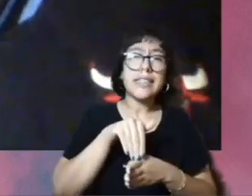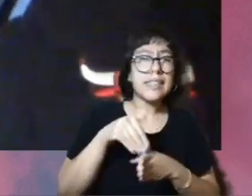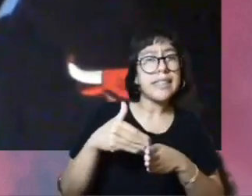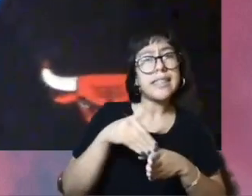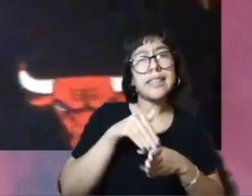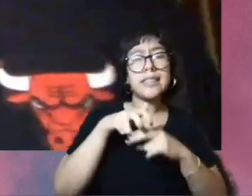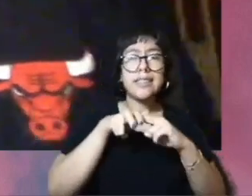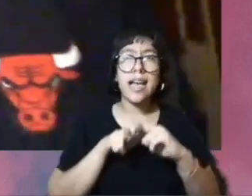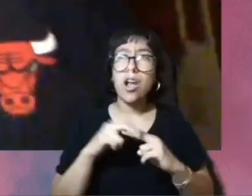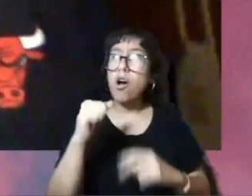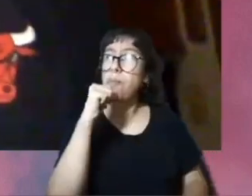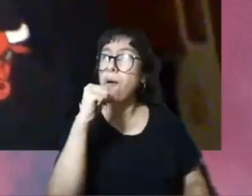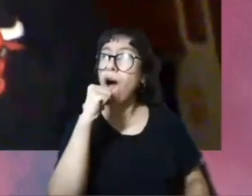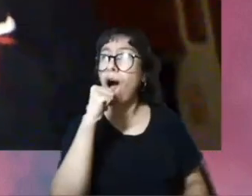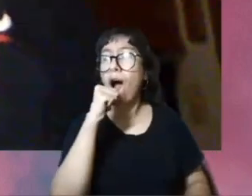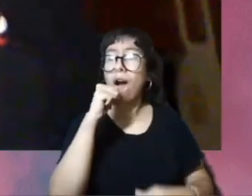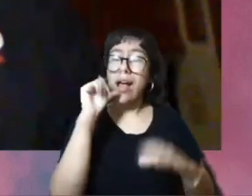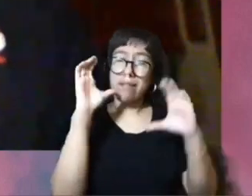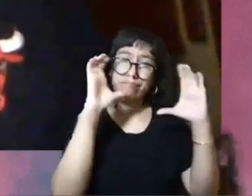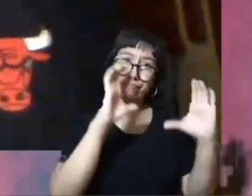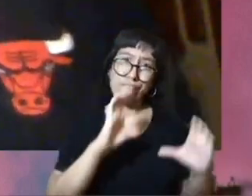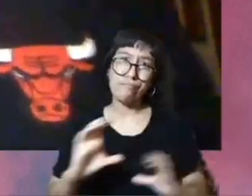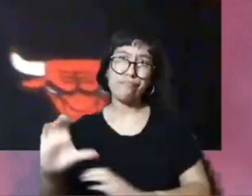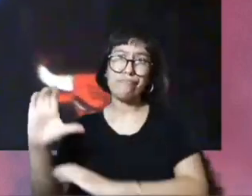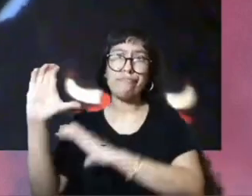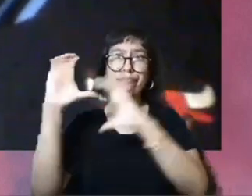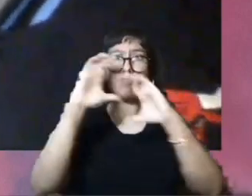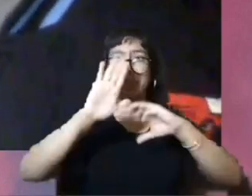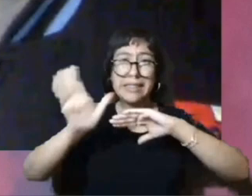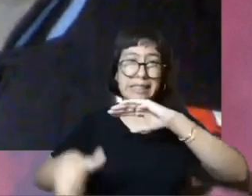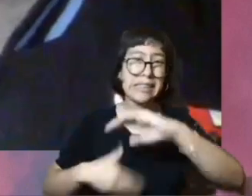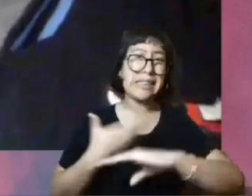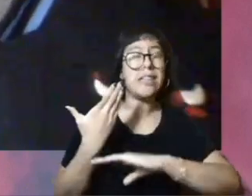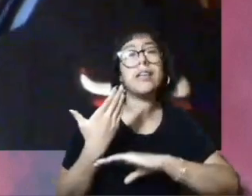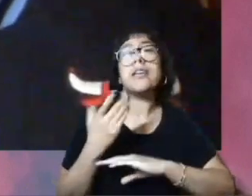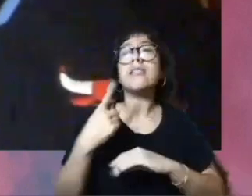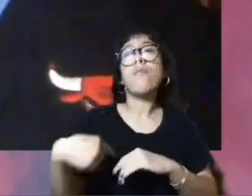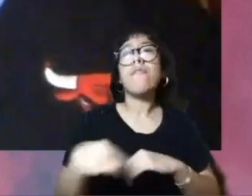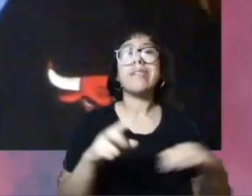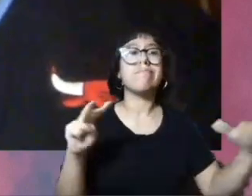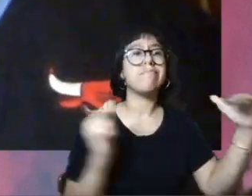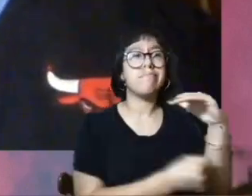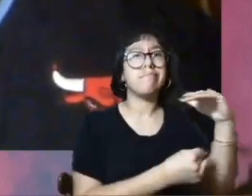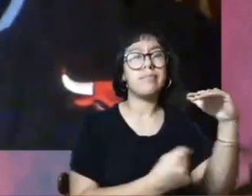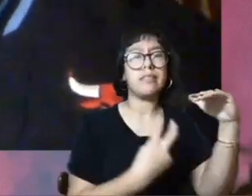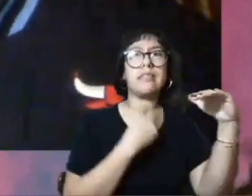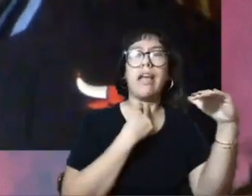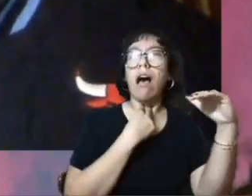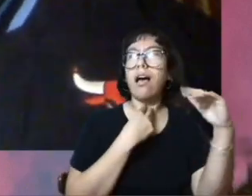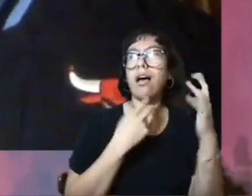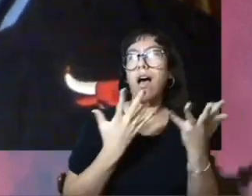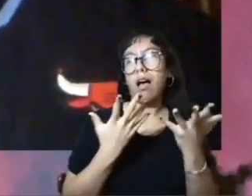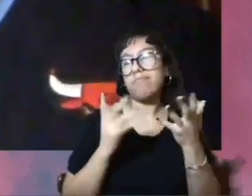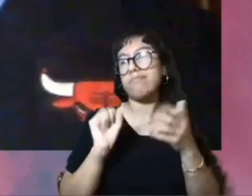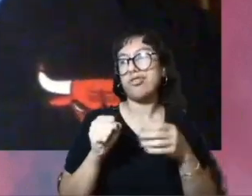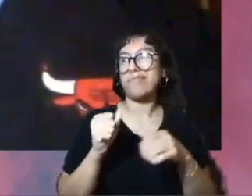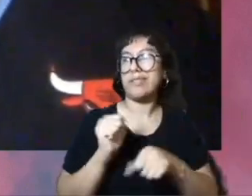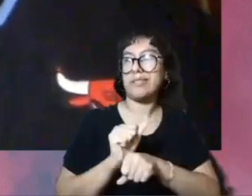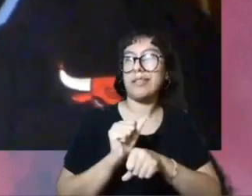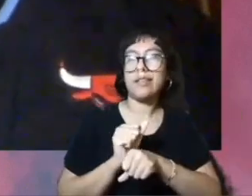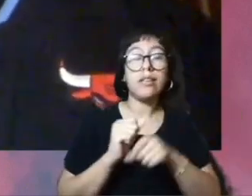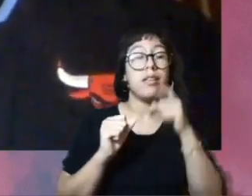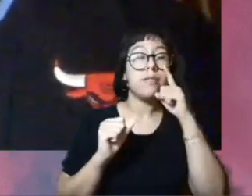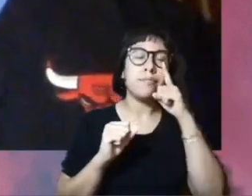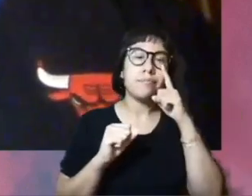at inappropriate hours. Some are locked down or doing dirt that could get that done. But I'm